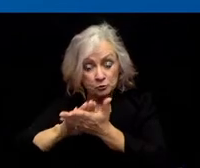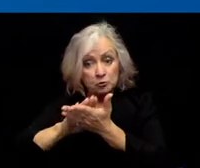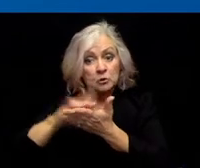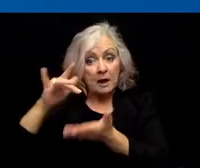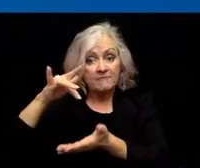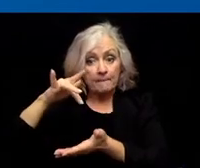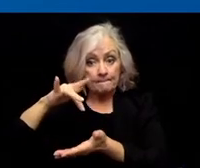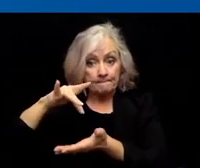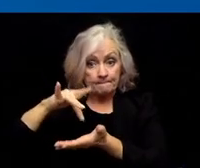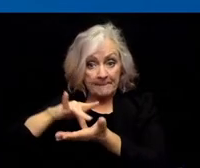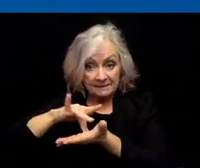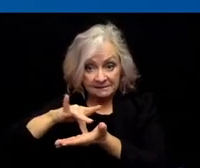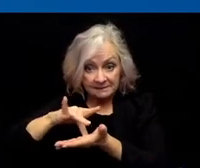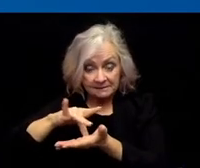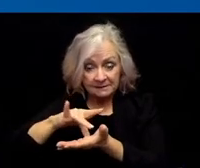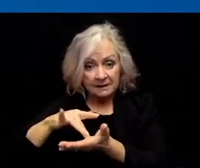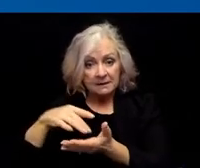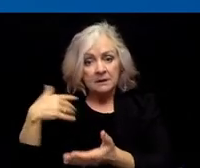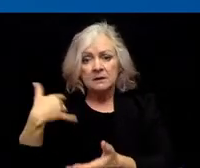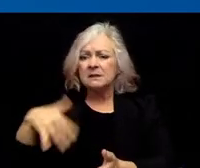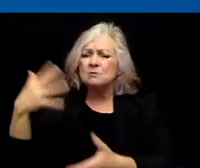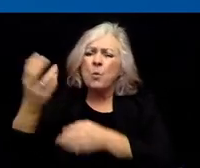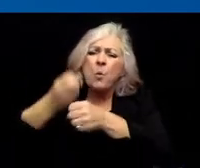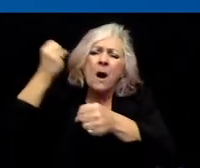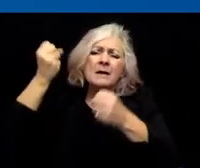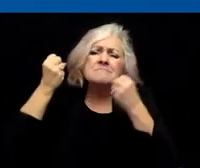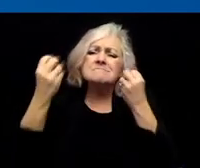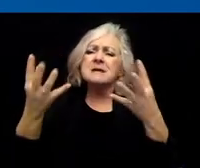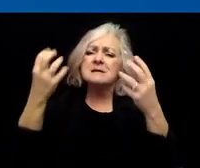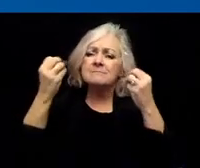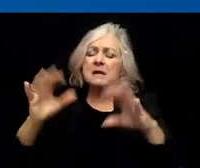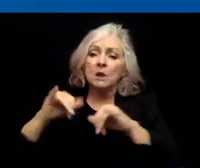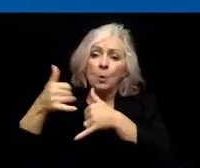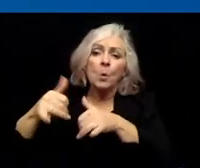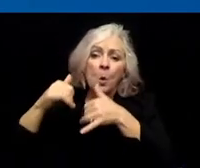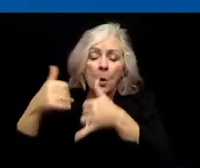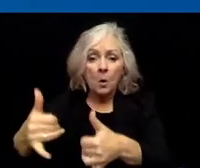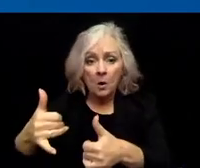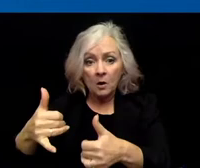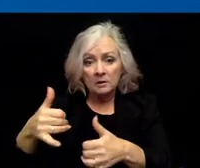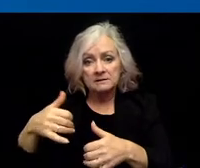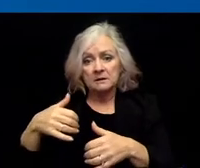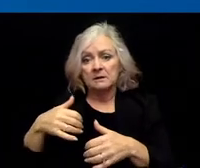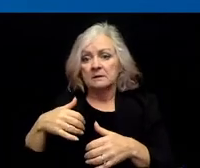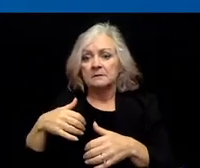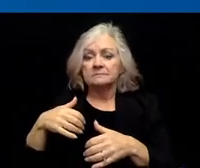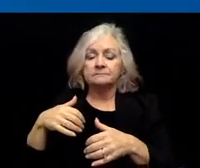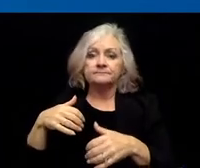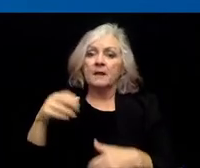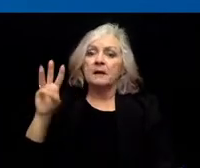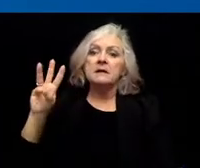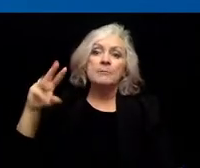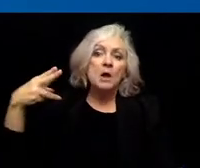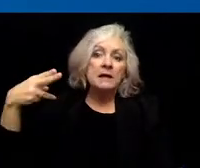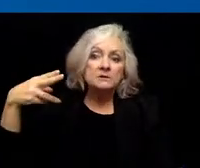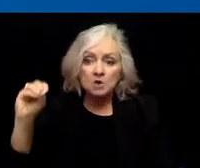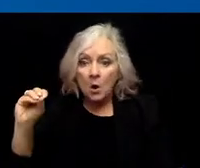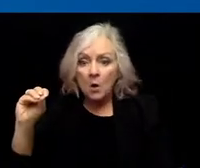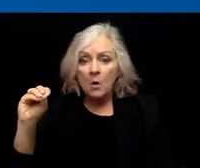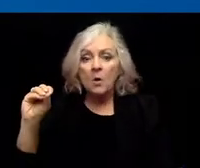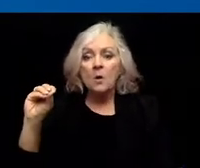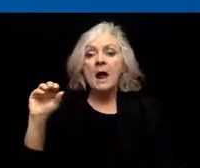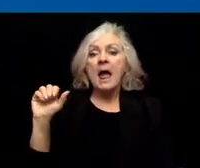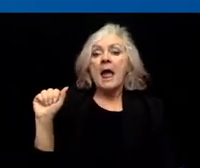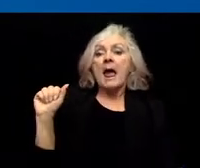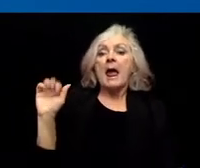received so many commendations across the world, including the World Health Organization, Abraham Horowitz Award, and